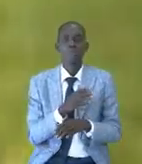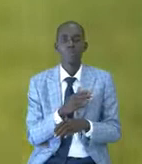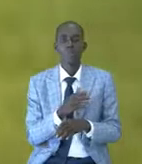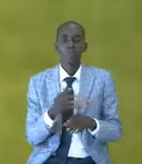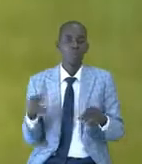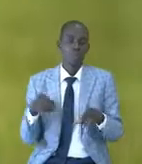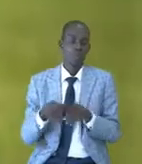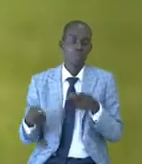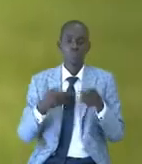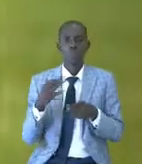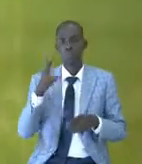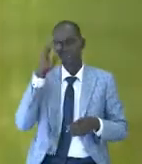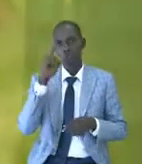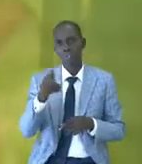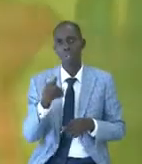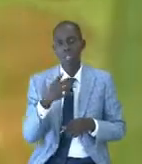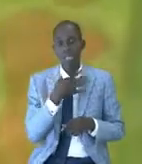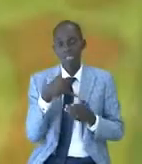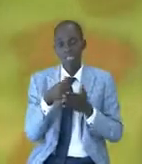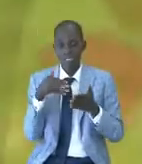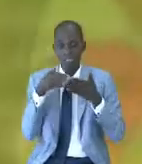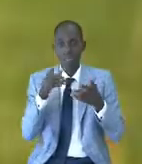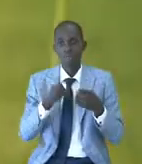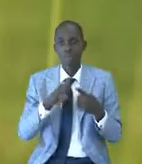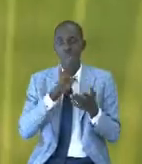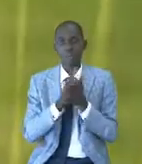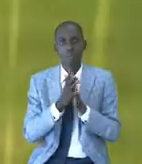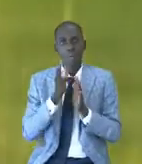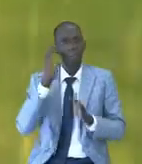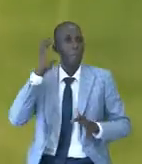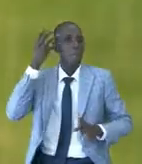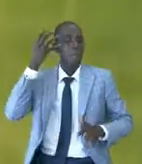from Lagos, they brought me down to psychiatric hospital over here in Kwara State.